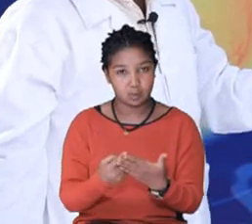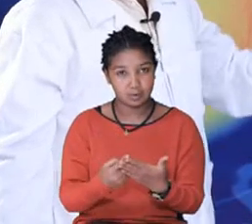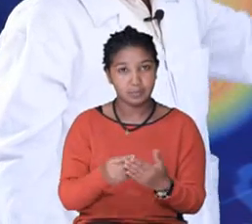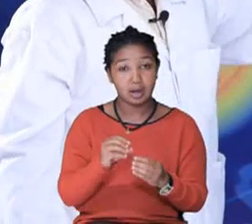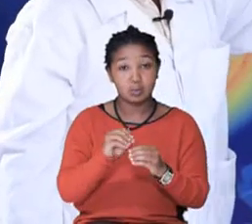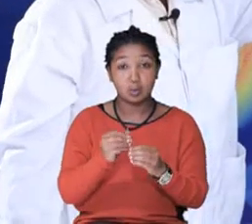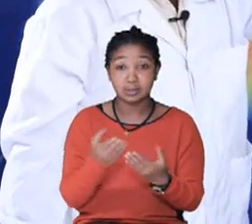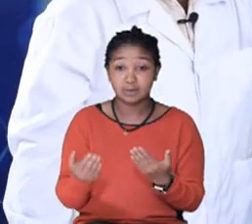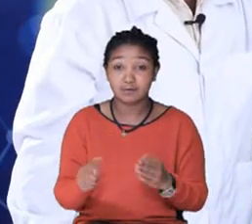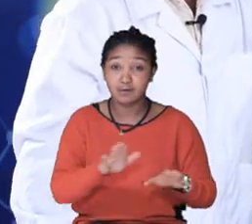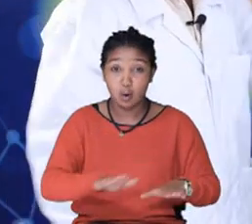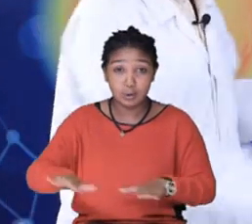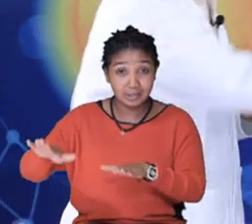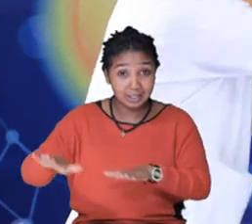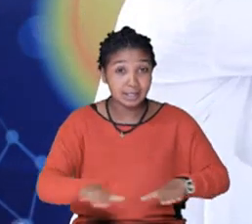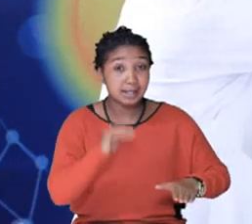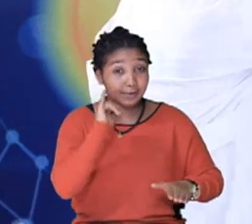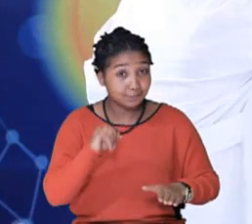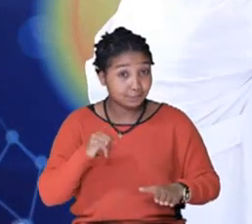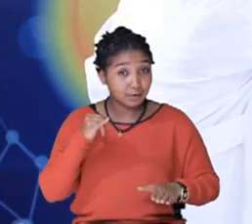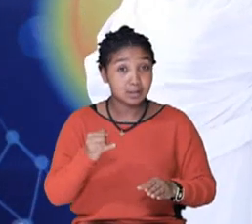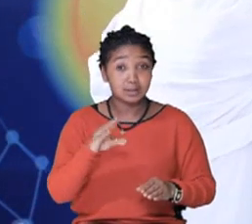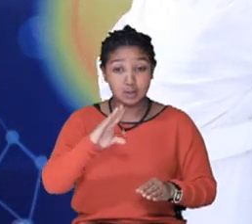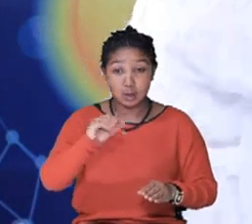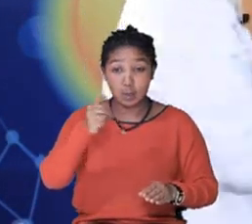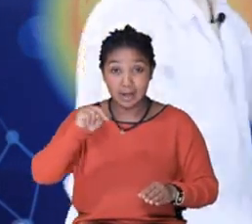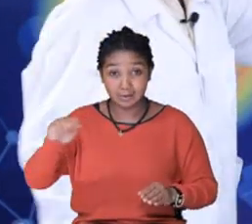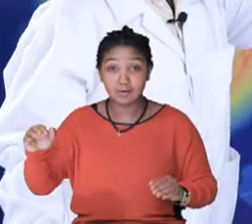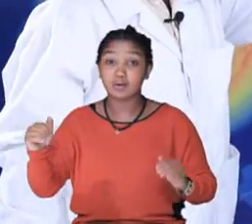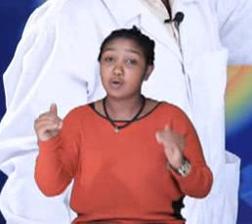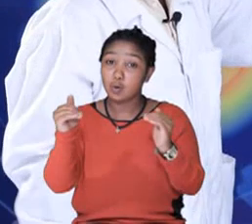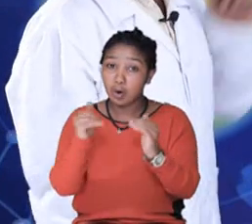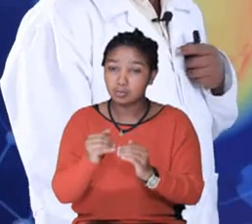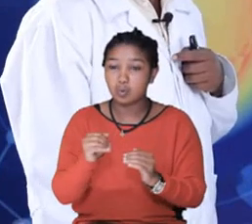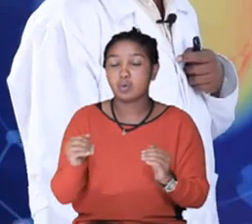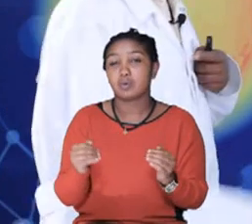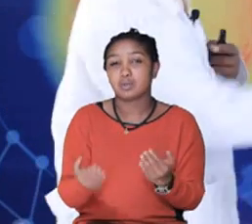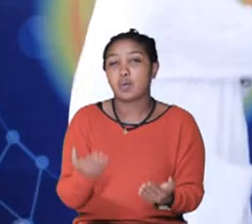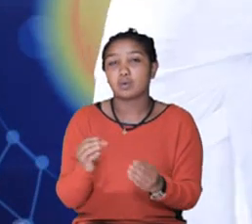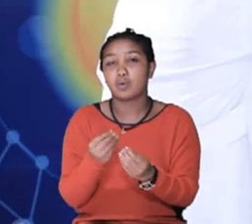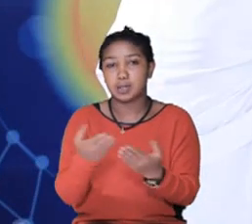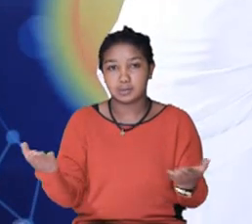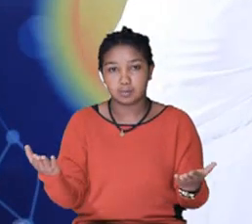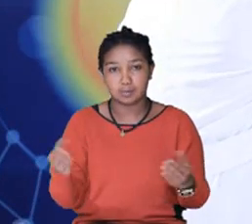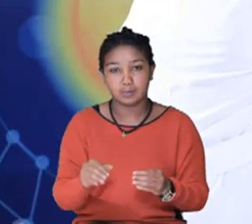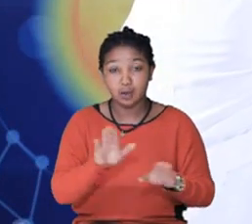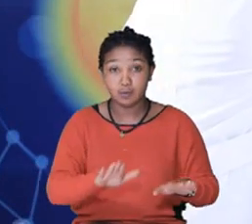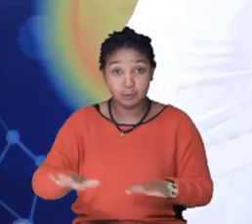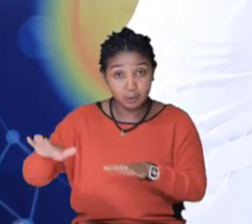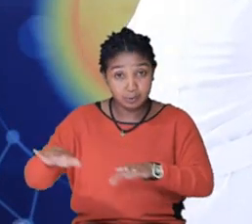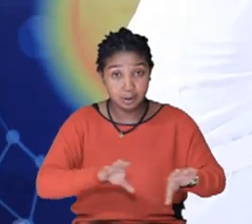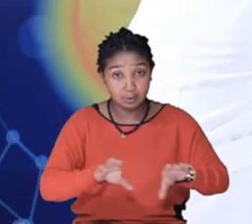see this one. An object is floating if and only if buoyant force equals to weight of an object. That means it is